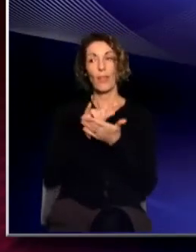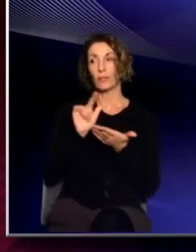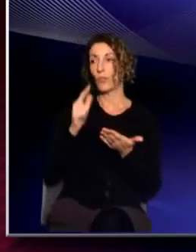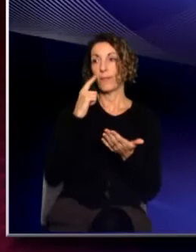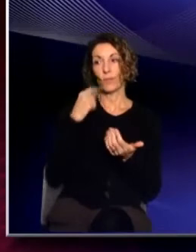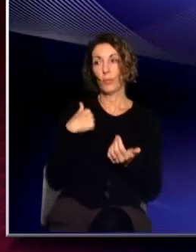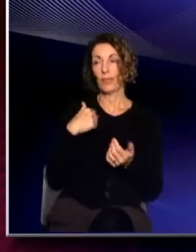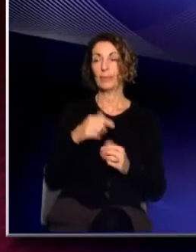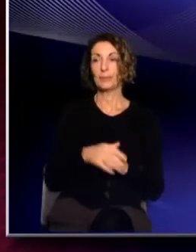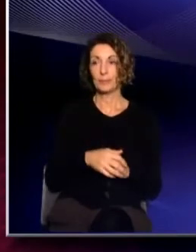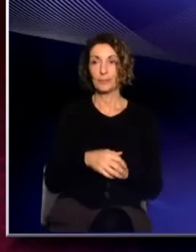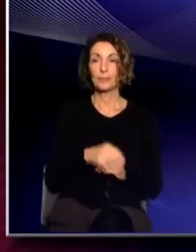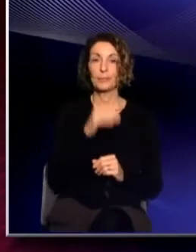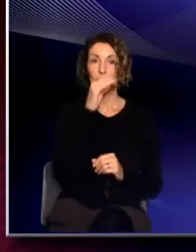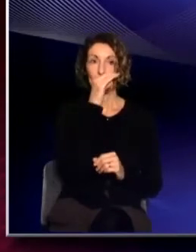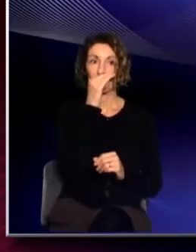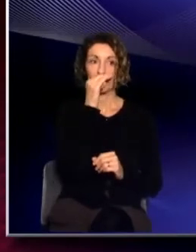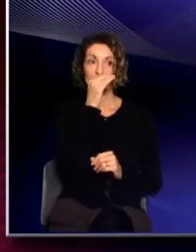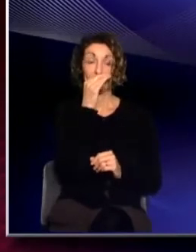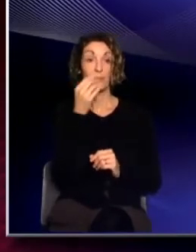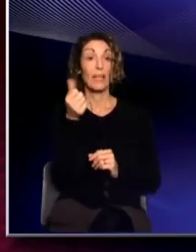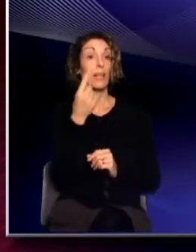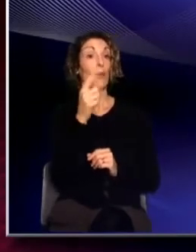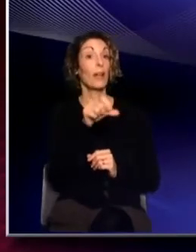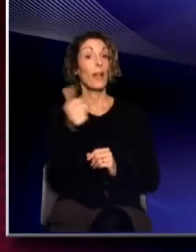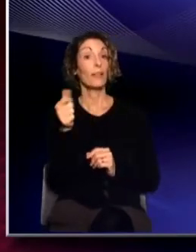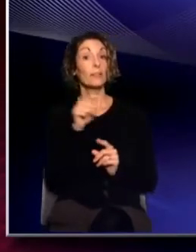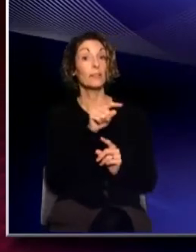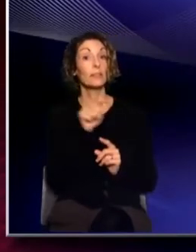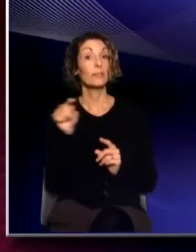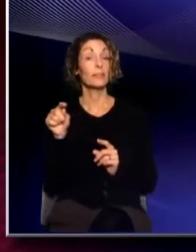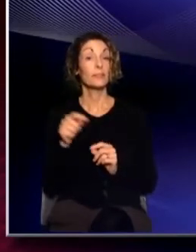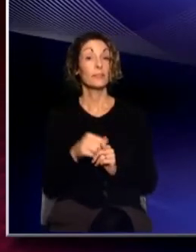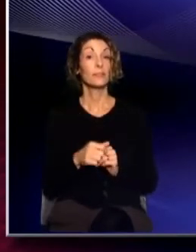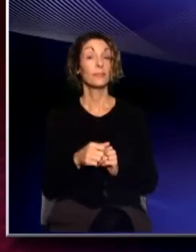me. Okay. Anyone else?